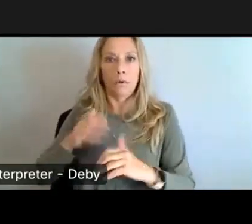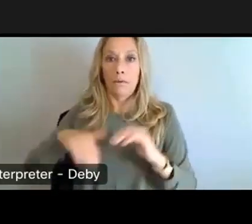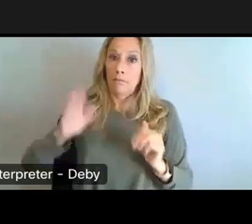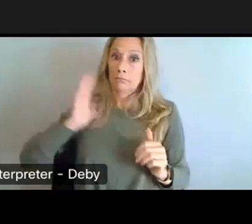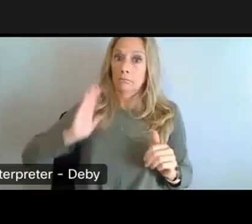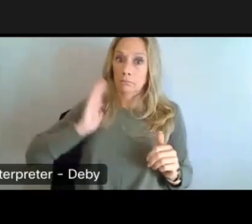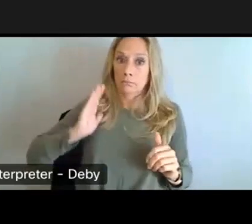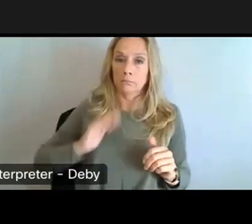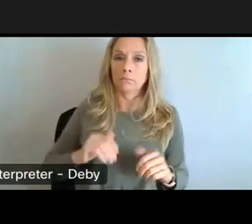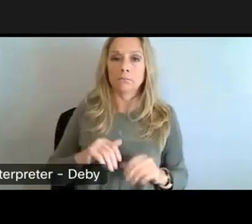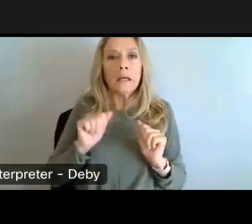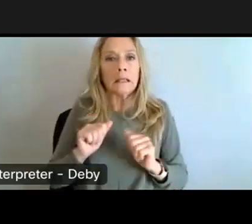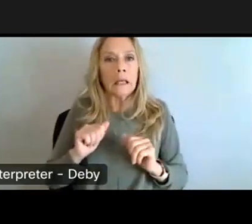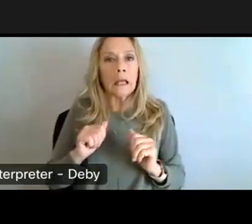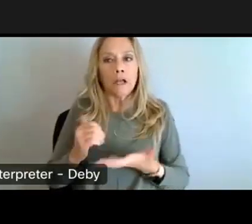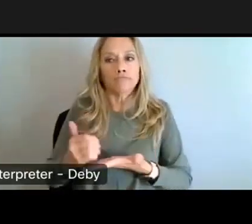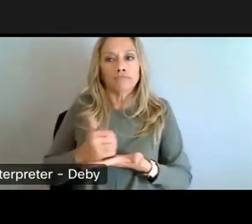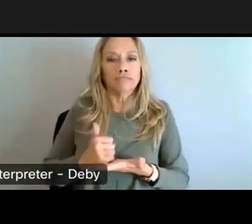a small living stipend each month.